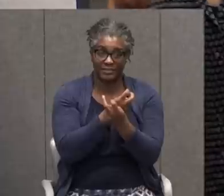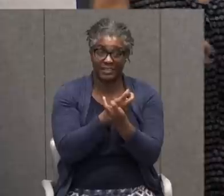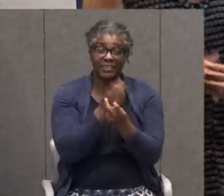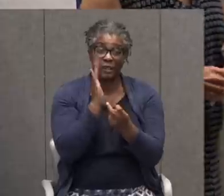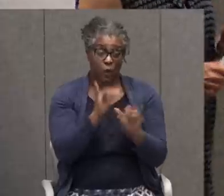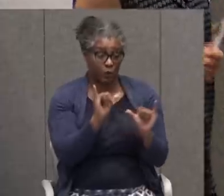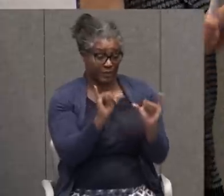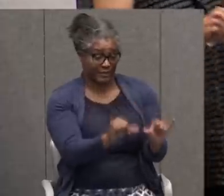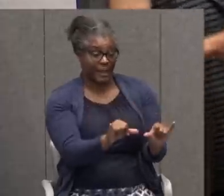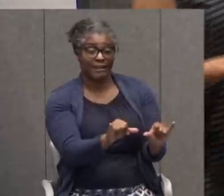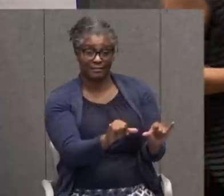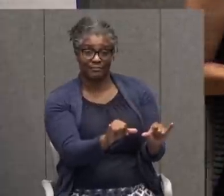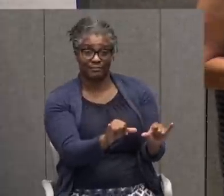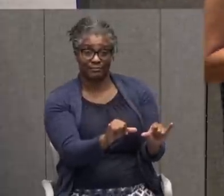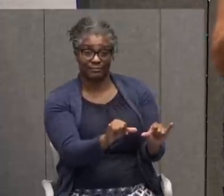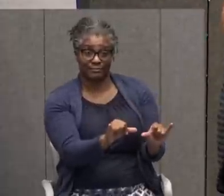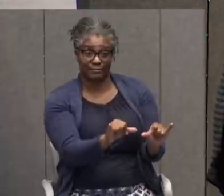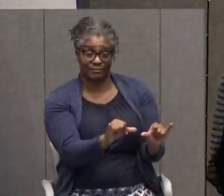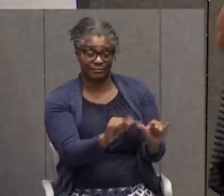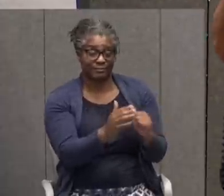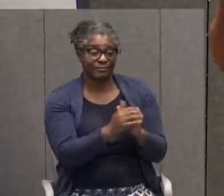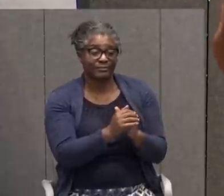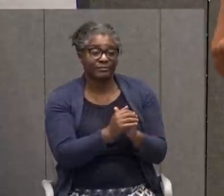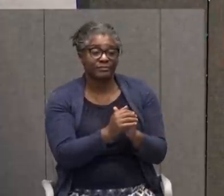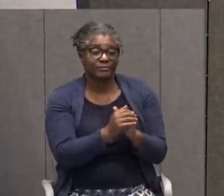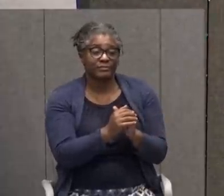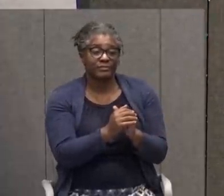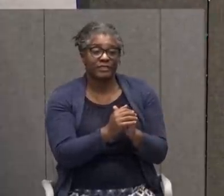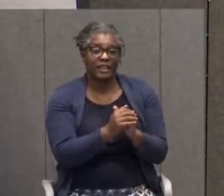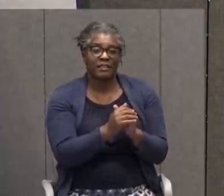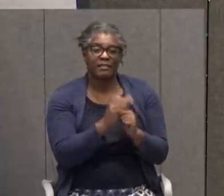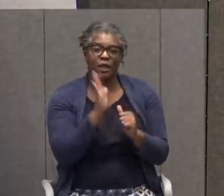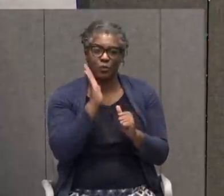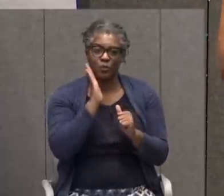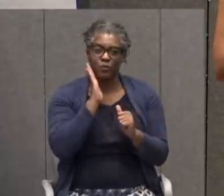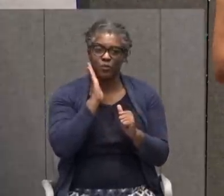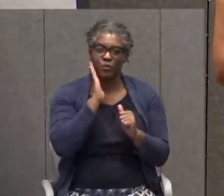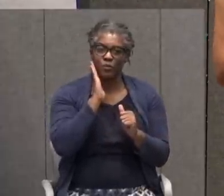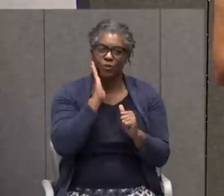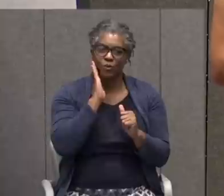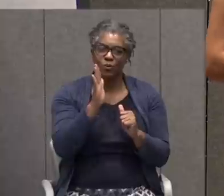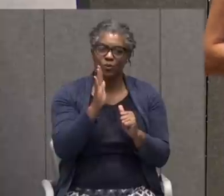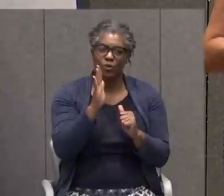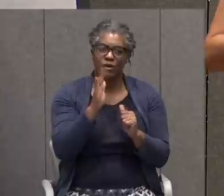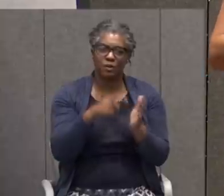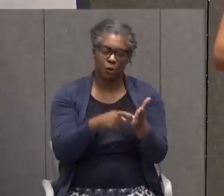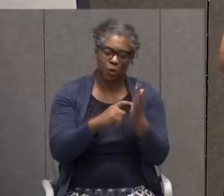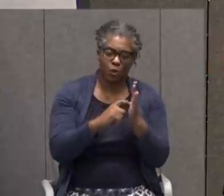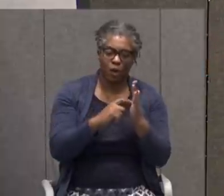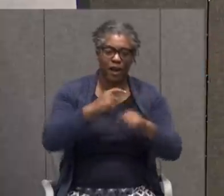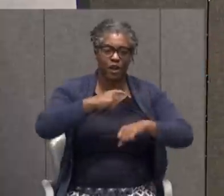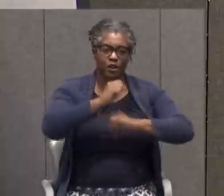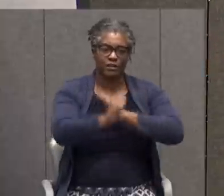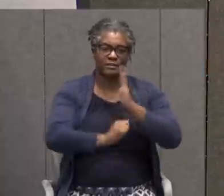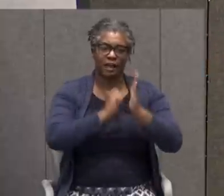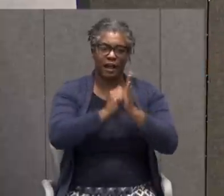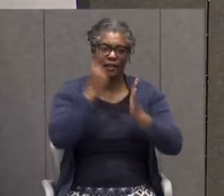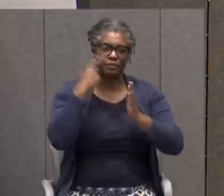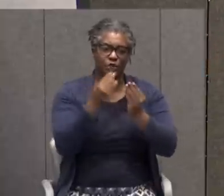may take a time in our earth to decompose, and so they're going to be there for a long time. And our